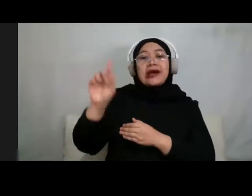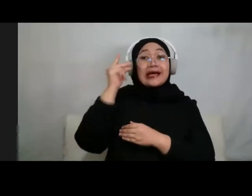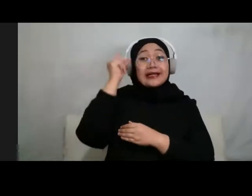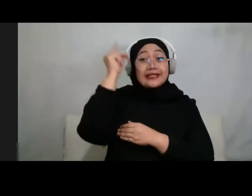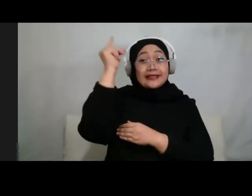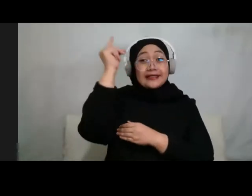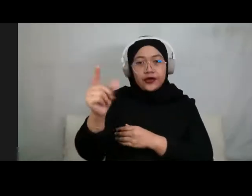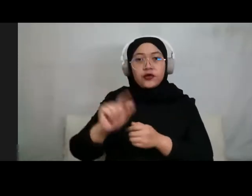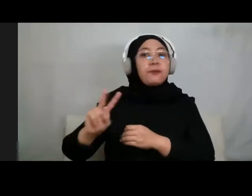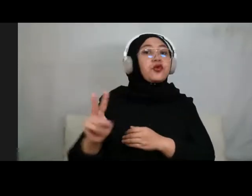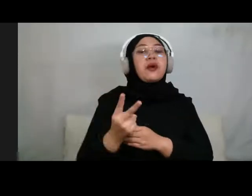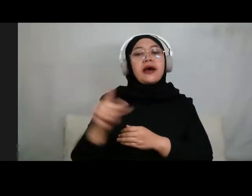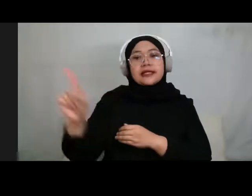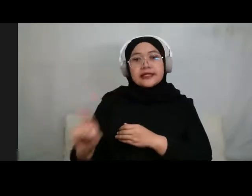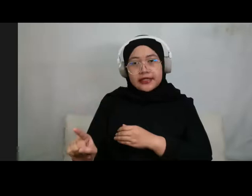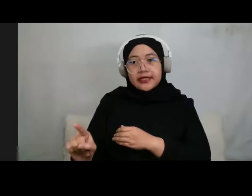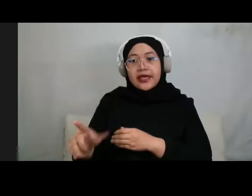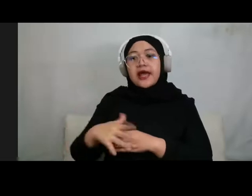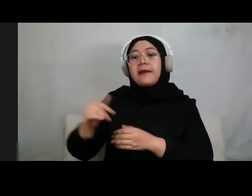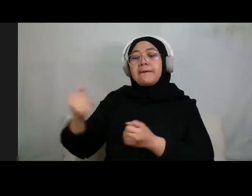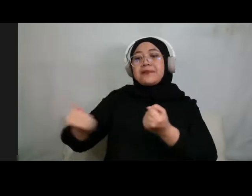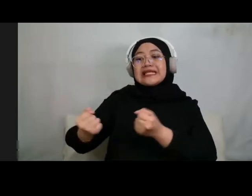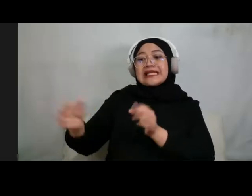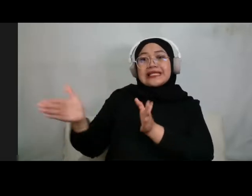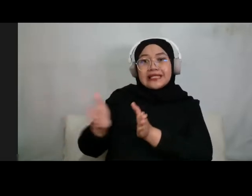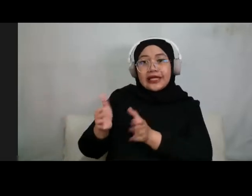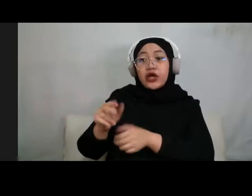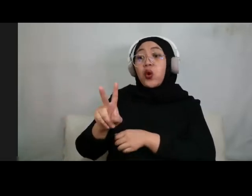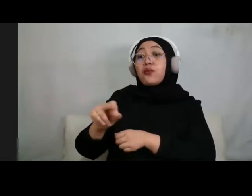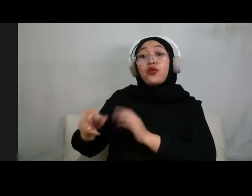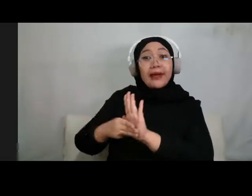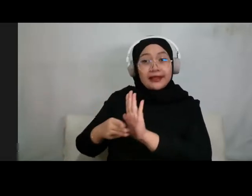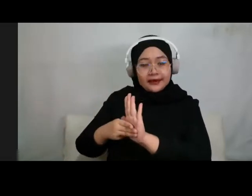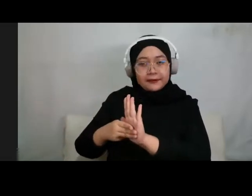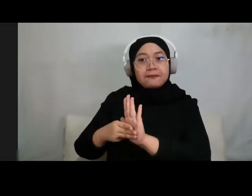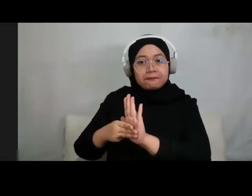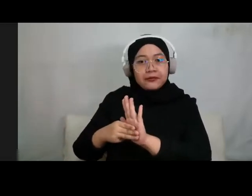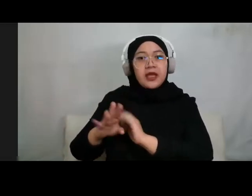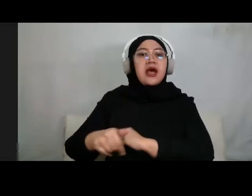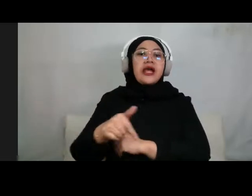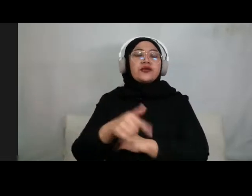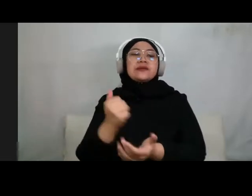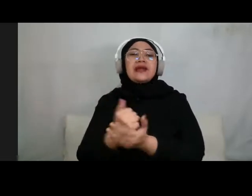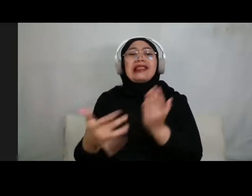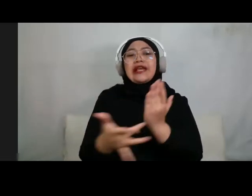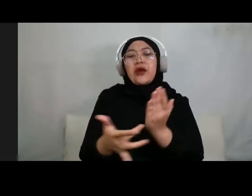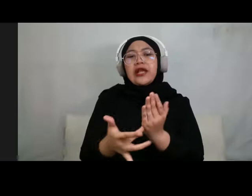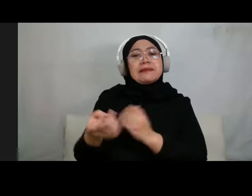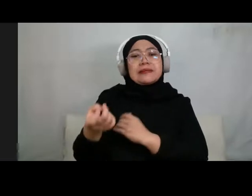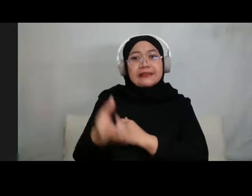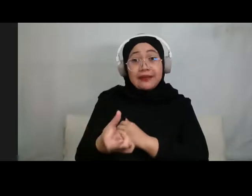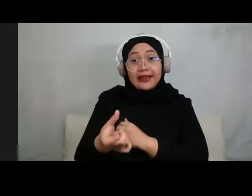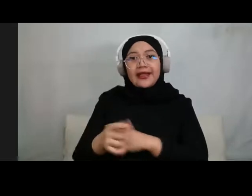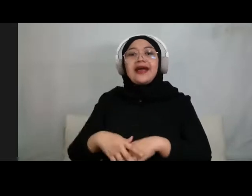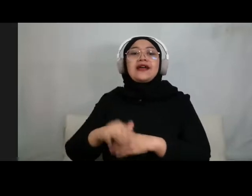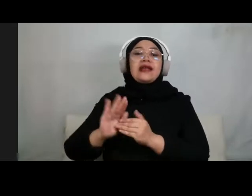feeder, or so-called non-BRT bus, where technology is more simple. And next year, we aim to start the pilot for